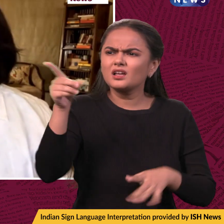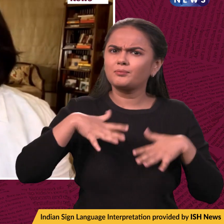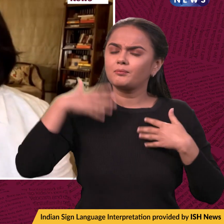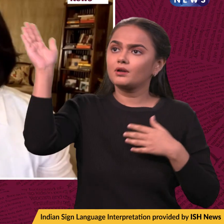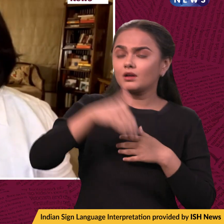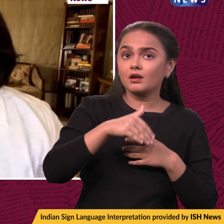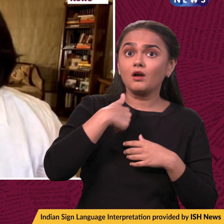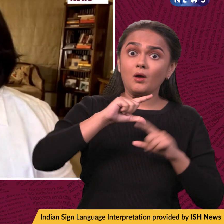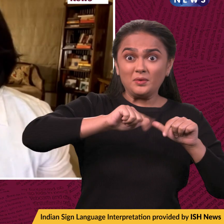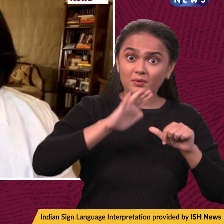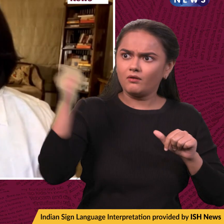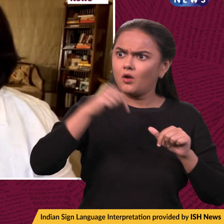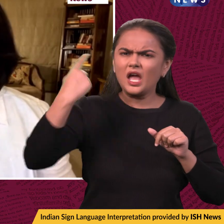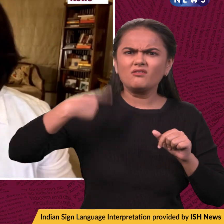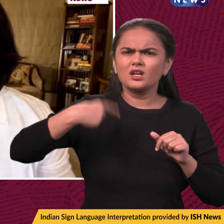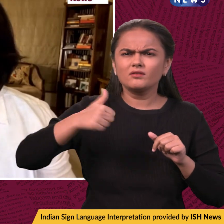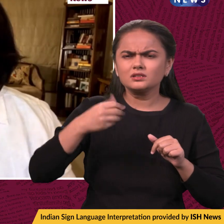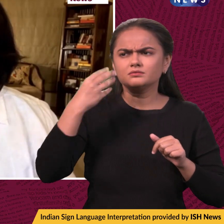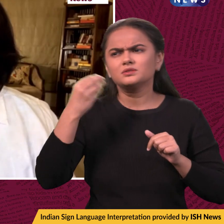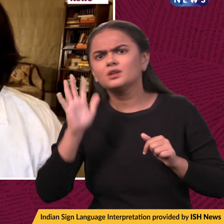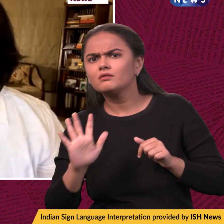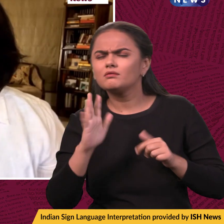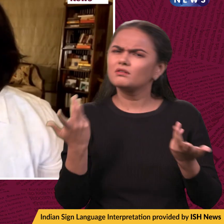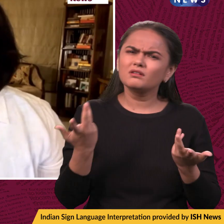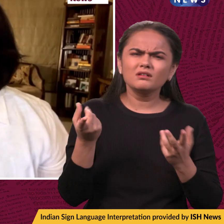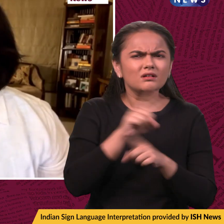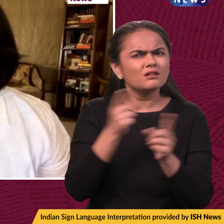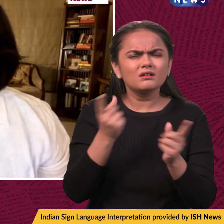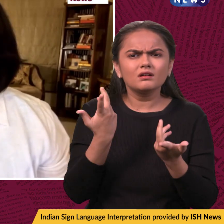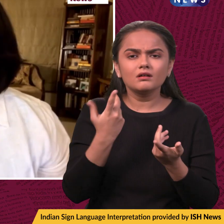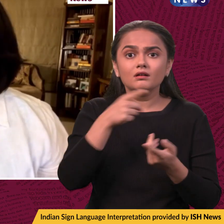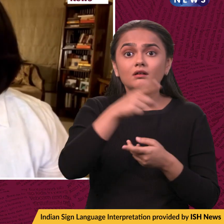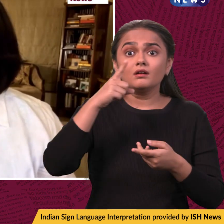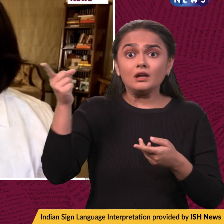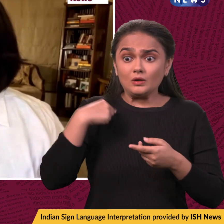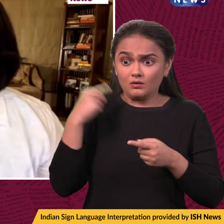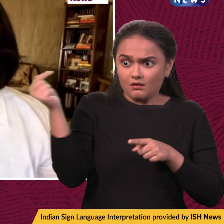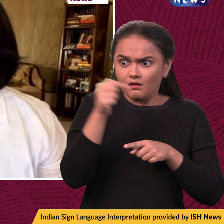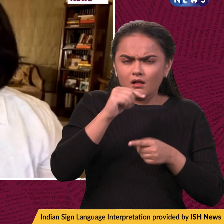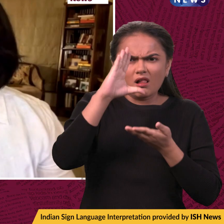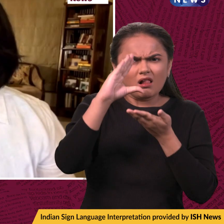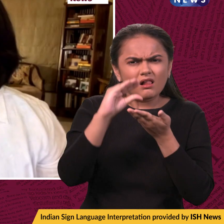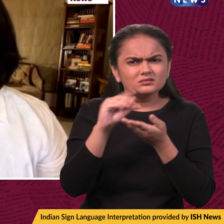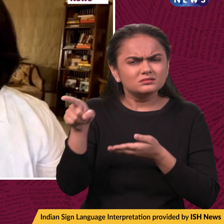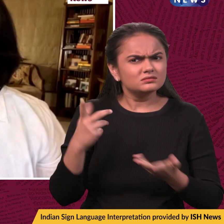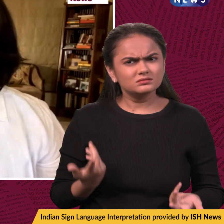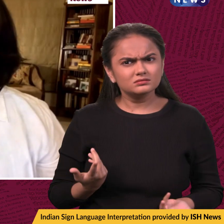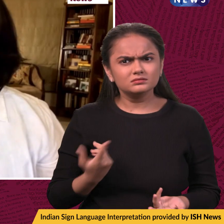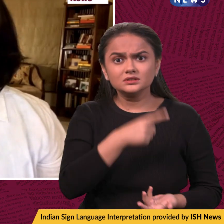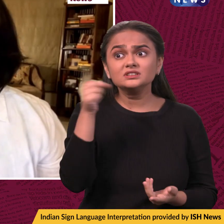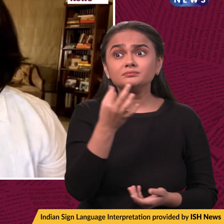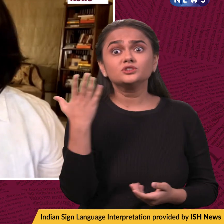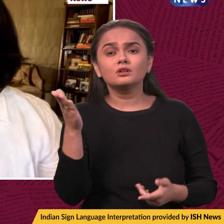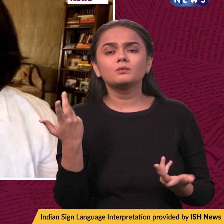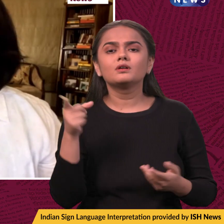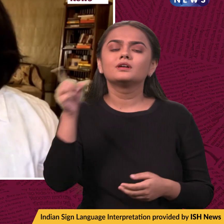the cross question then placed by the anchor, Srinivasan Jain, was why his attendance in Parliament was so low. So